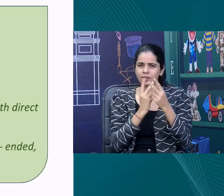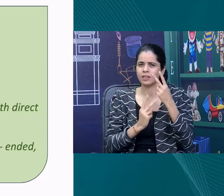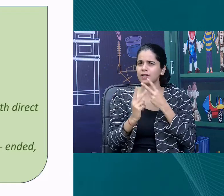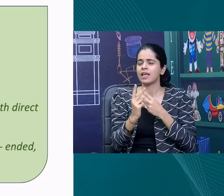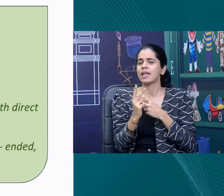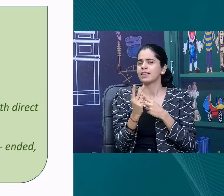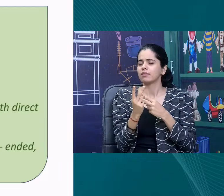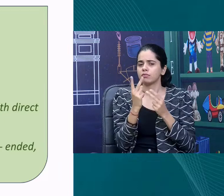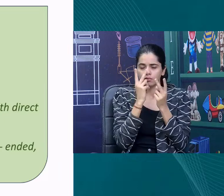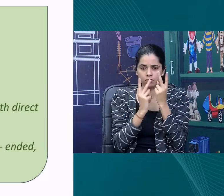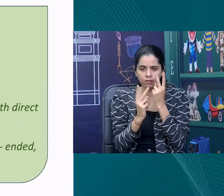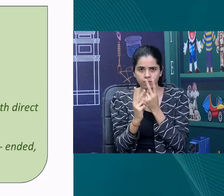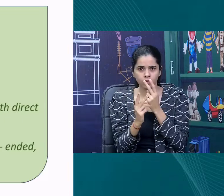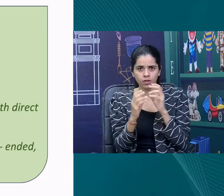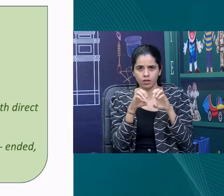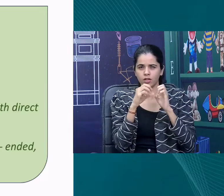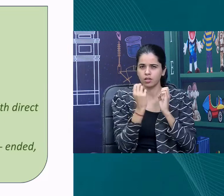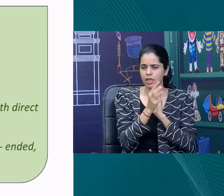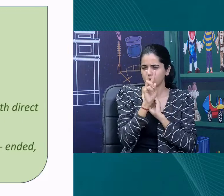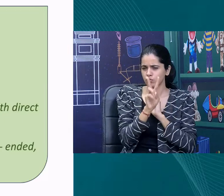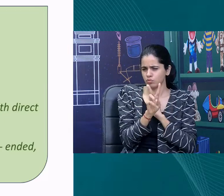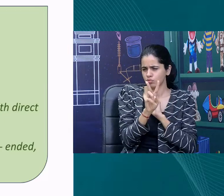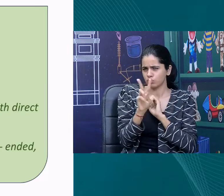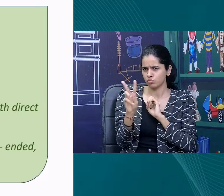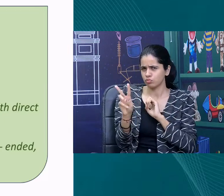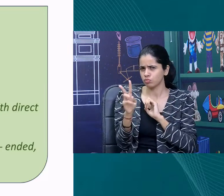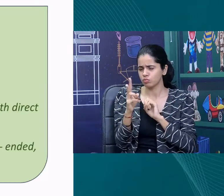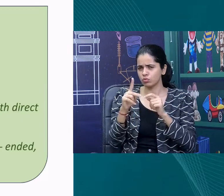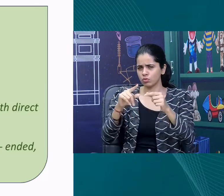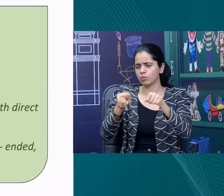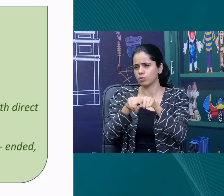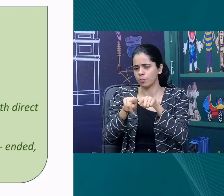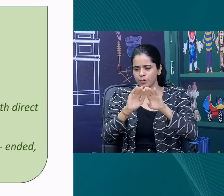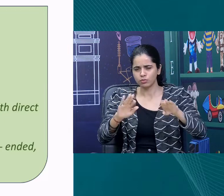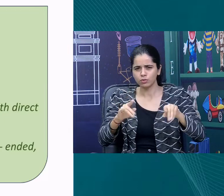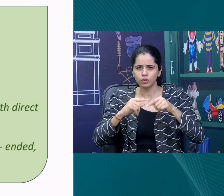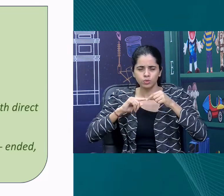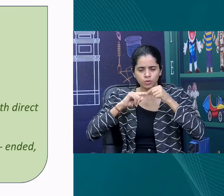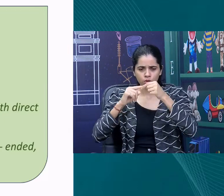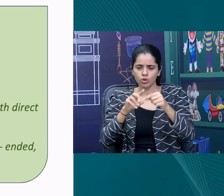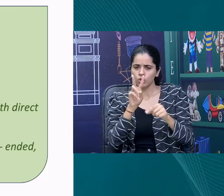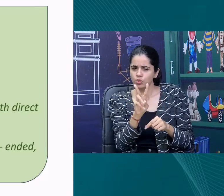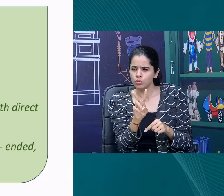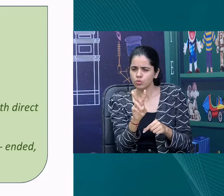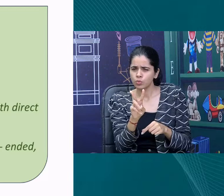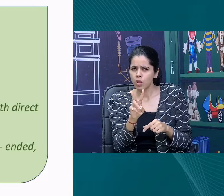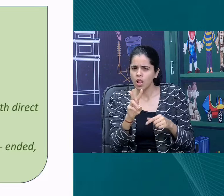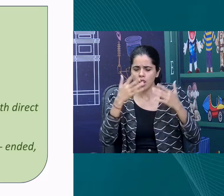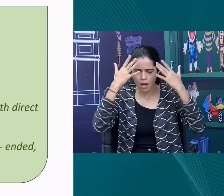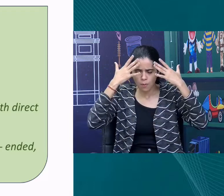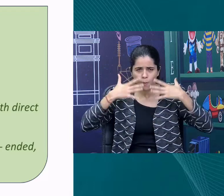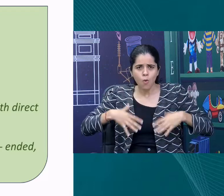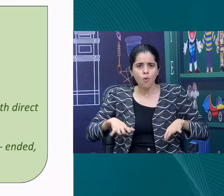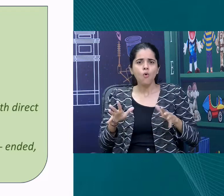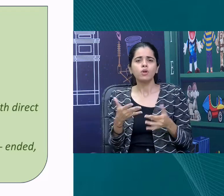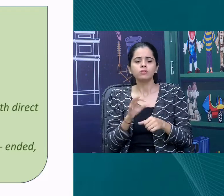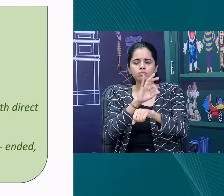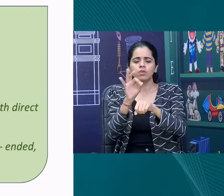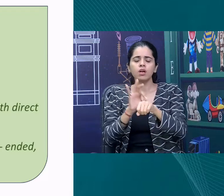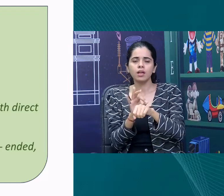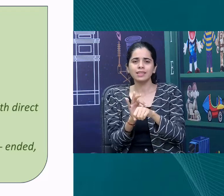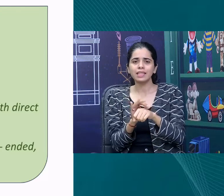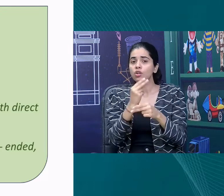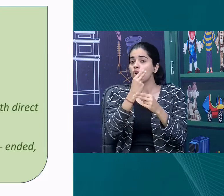8 insects were there. She said, choose 2 of these insects, look at it, observe how the parts are, and try to draw